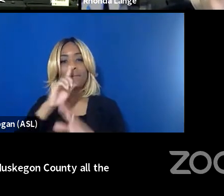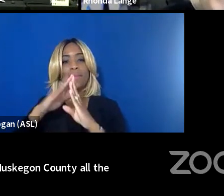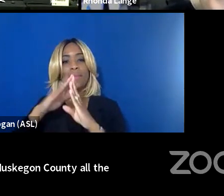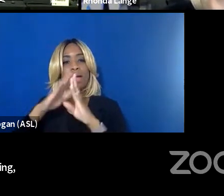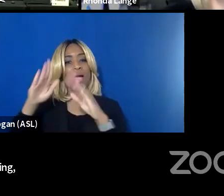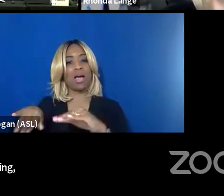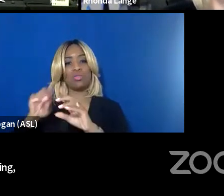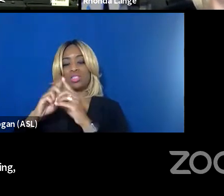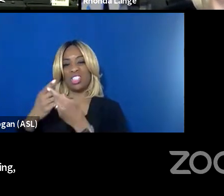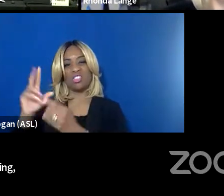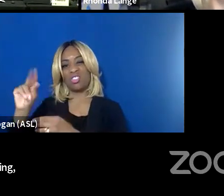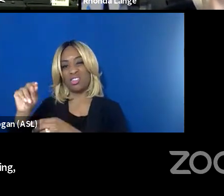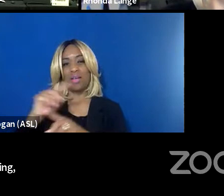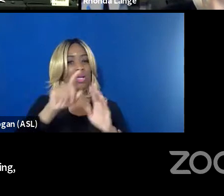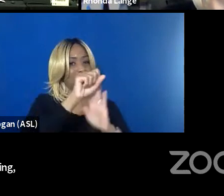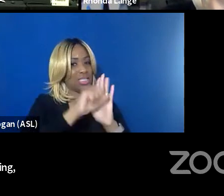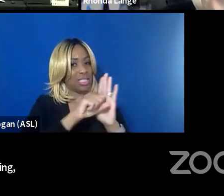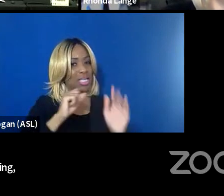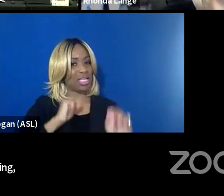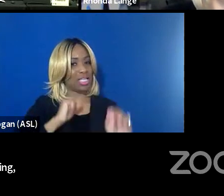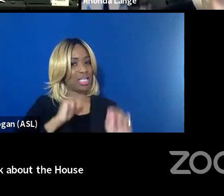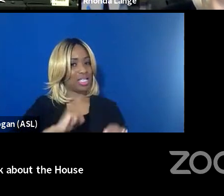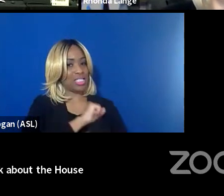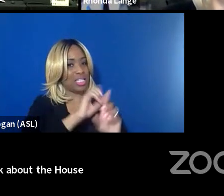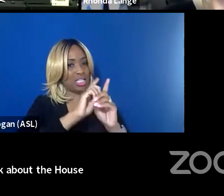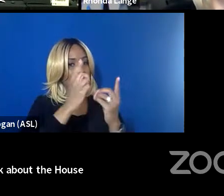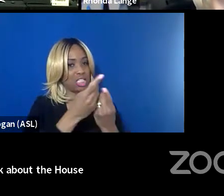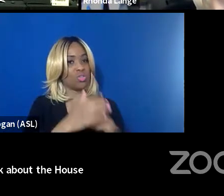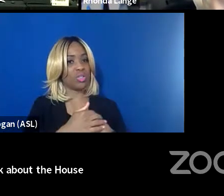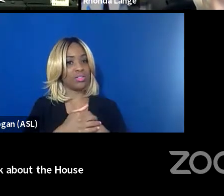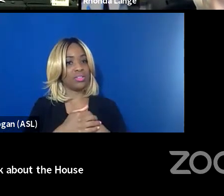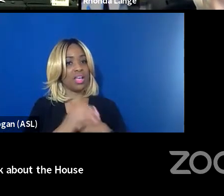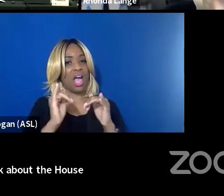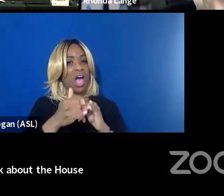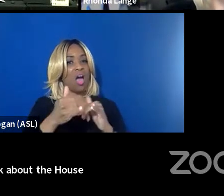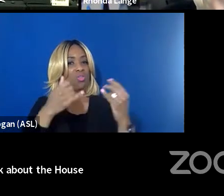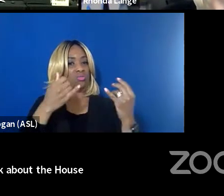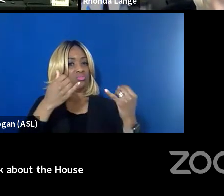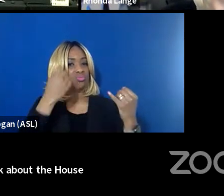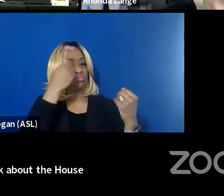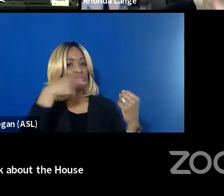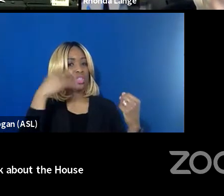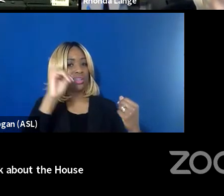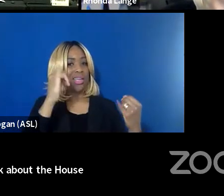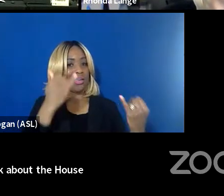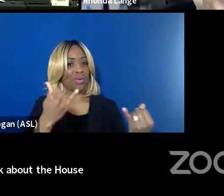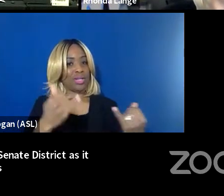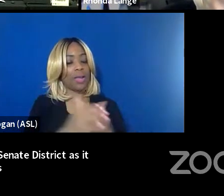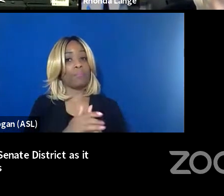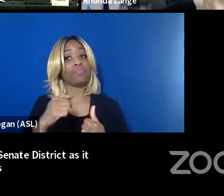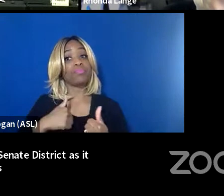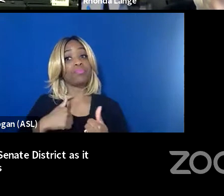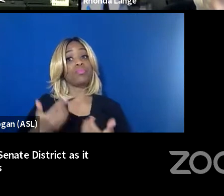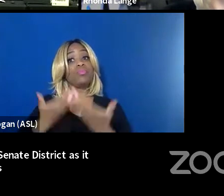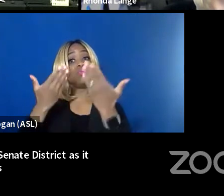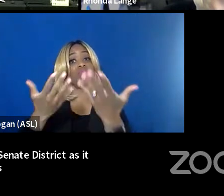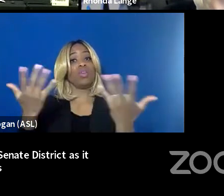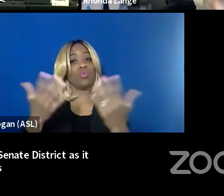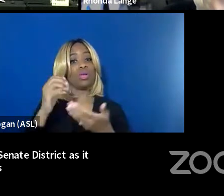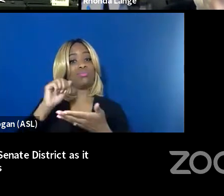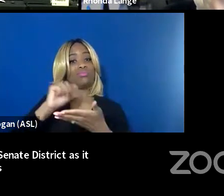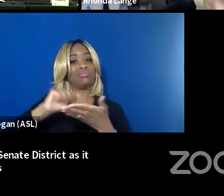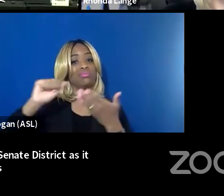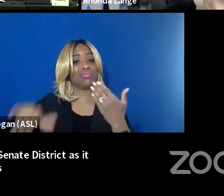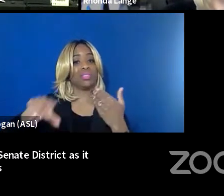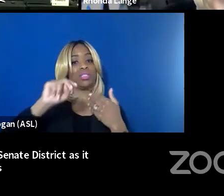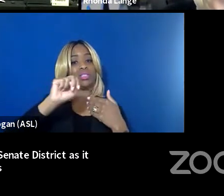the state Senate district as it currently is configured. And I would suggest that we remove